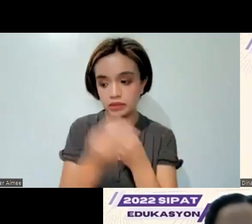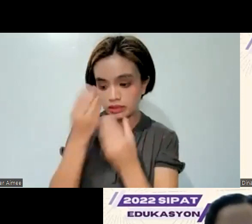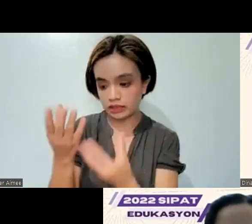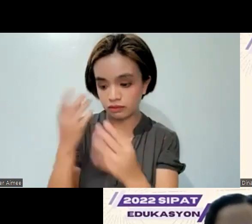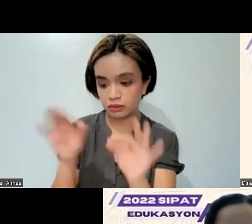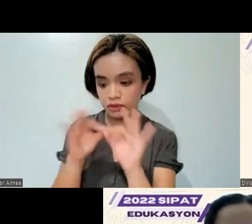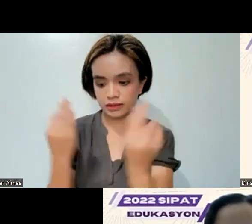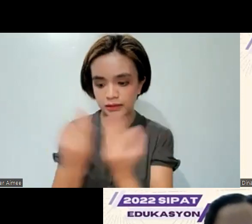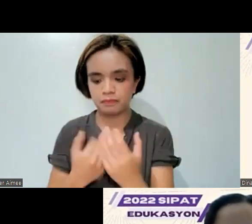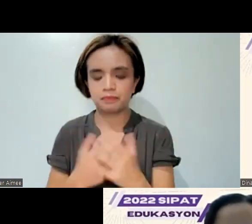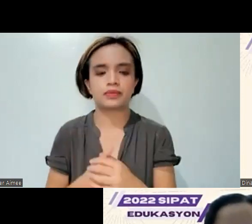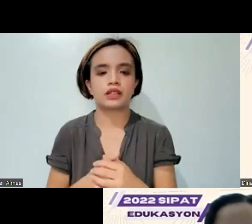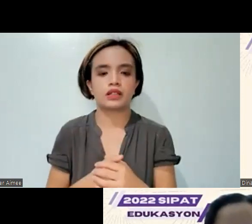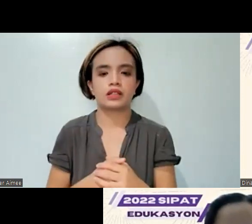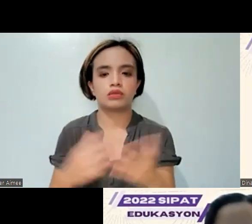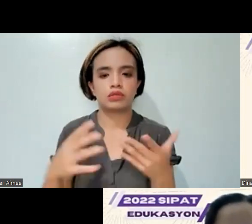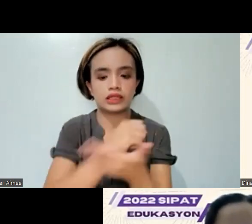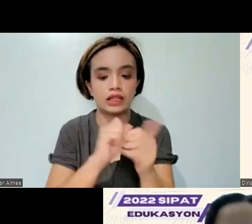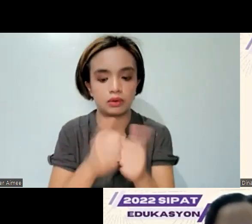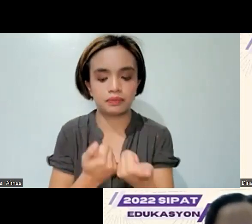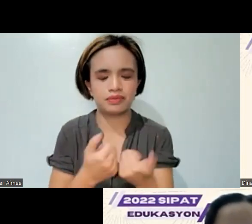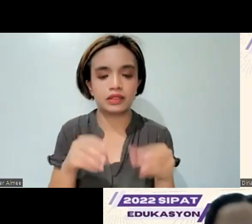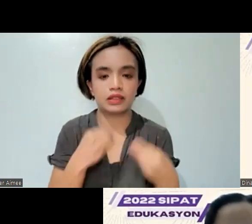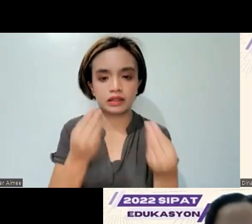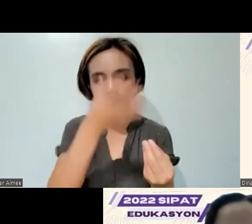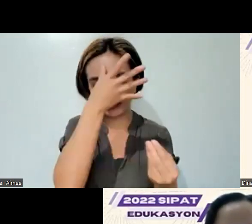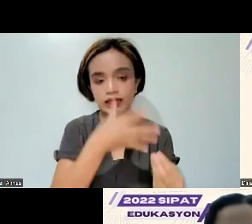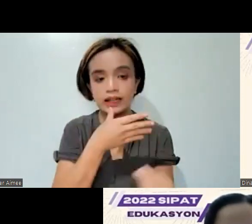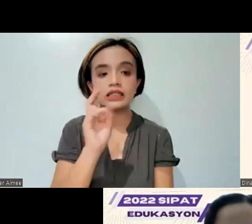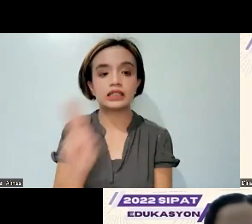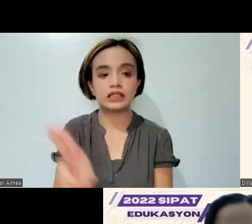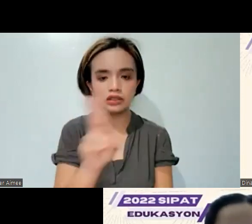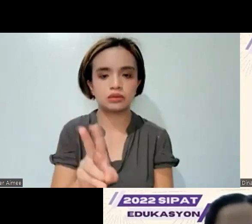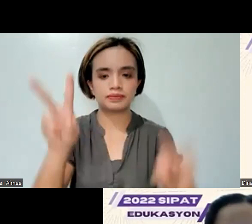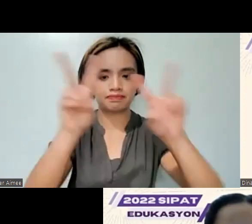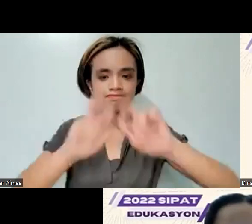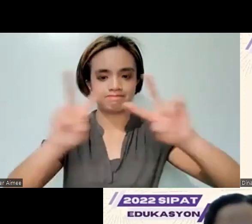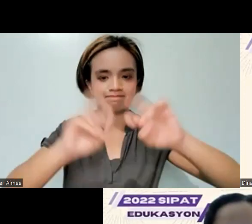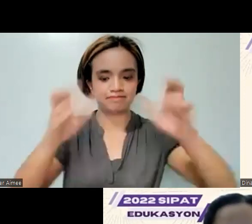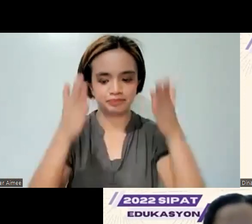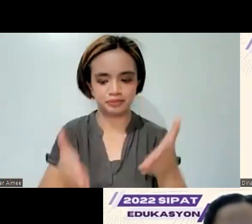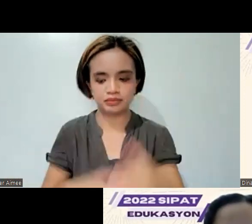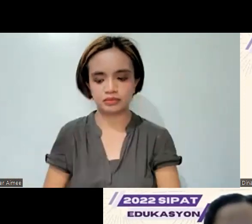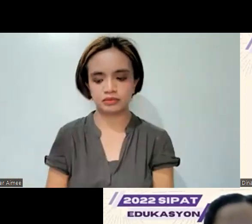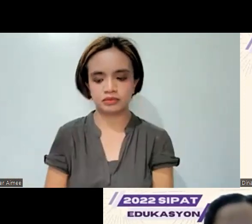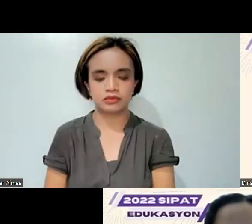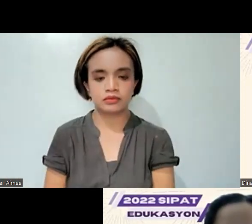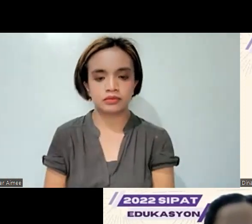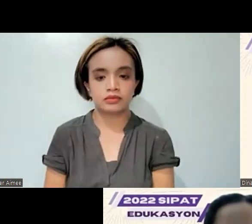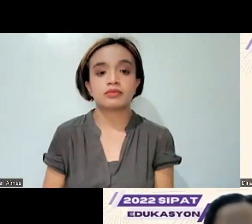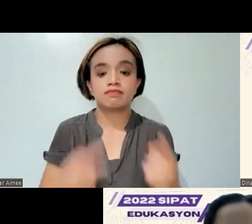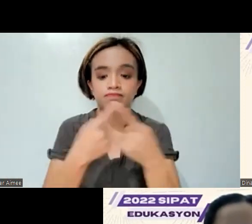these data provided by parents were used by the researchers. Yun po. But of